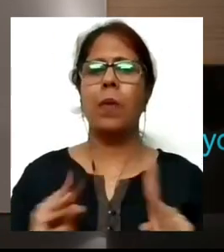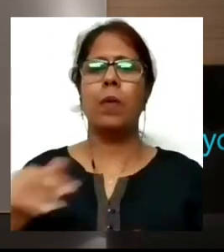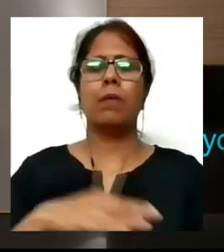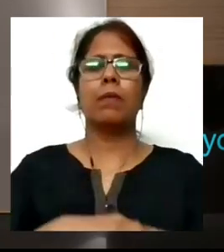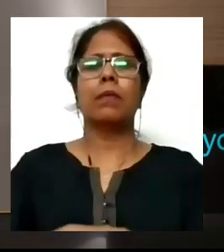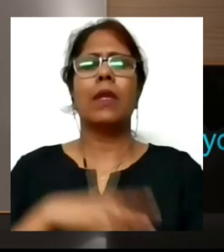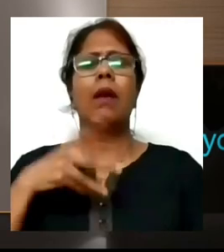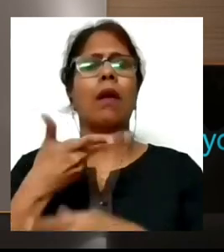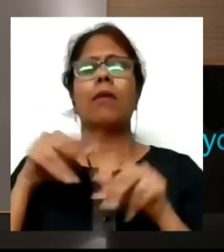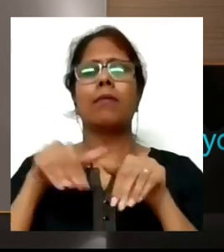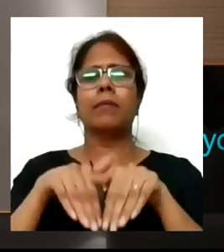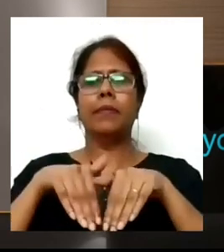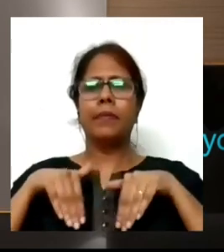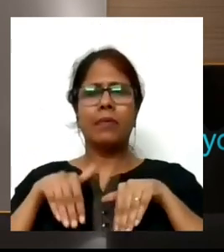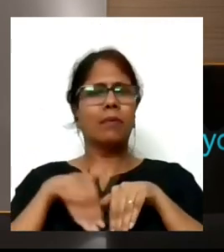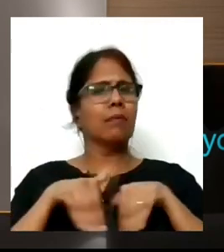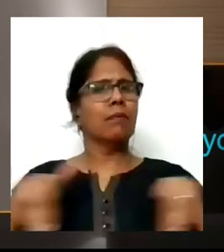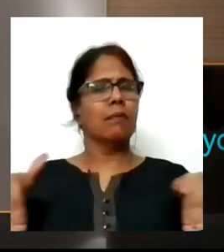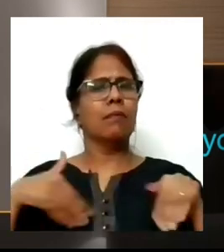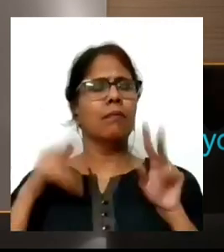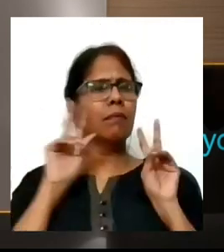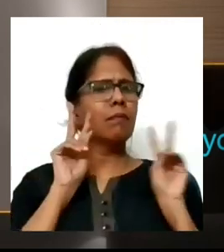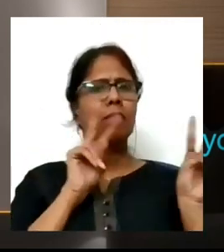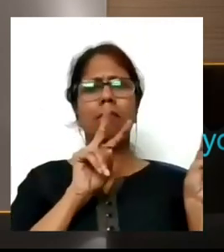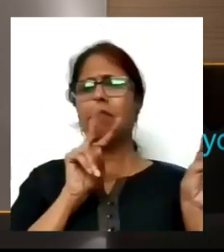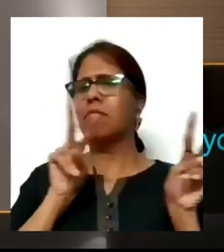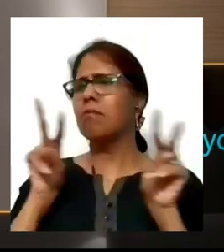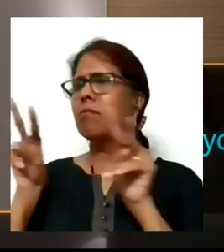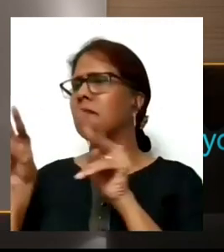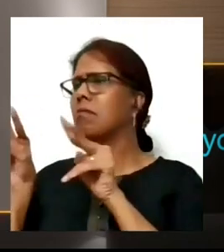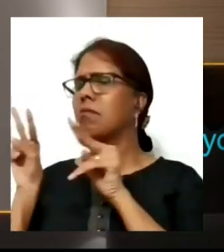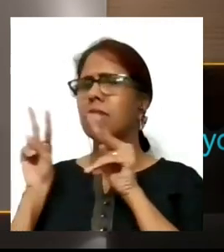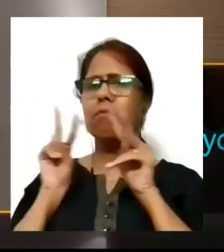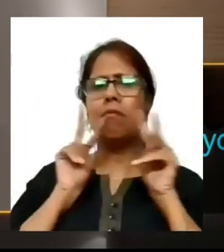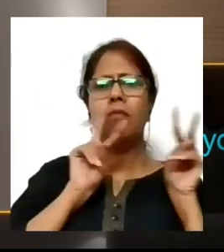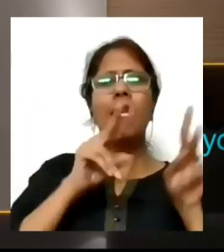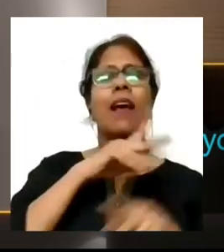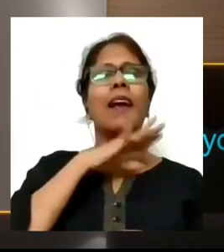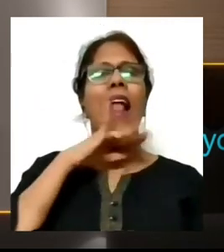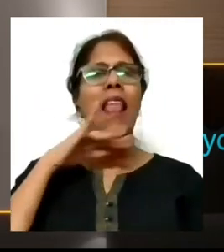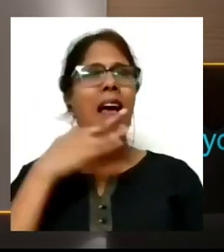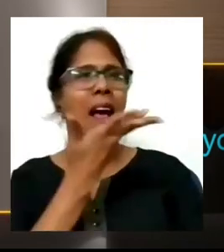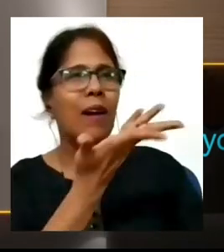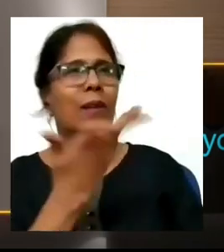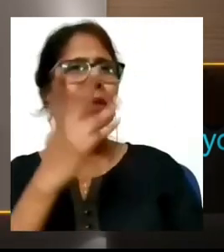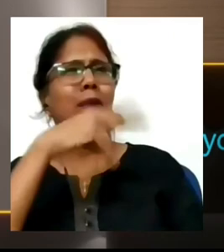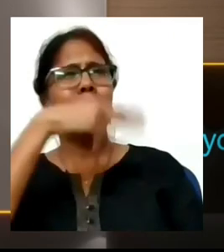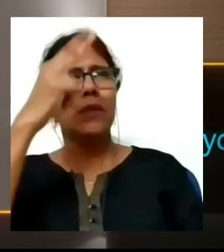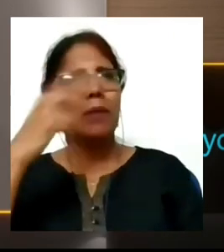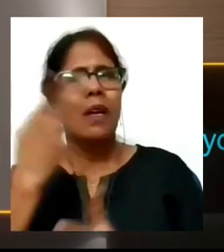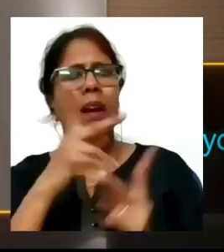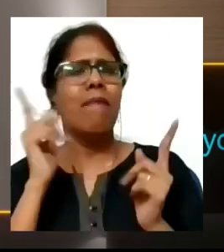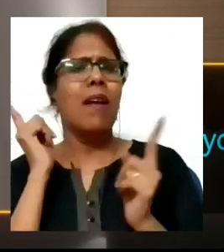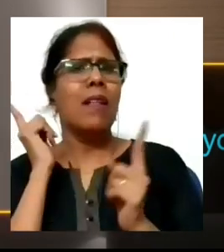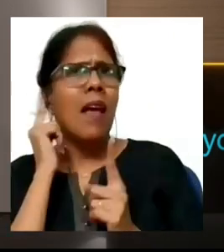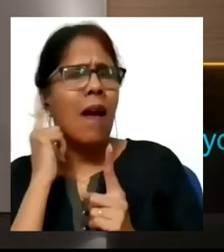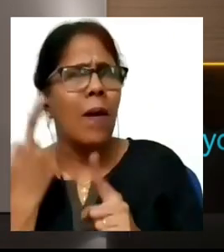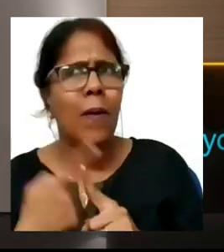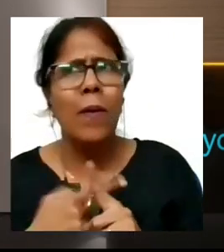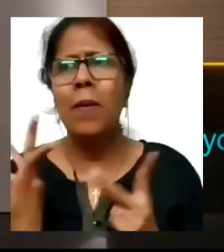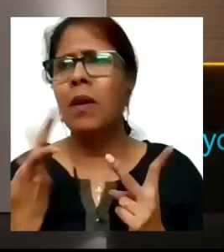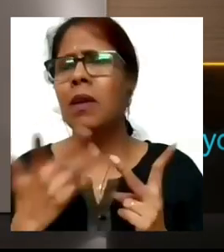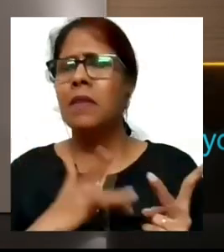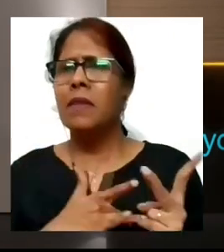back, look at things around us, look at colors, look at hues, listen to sounds around us?